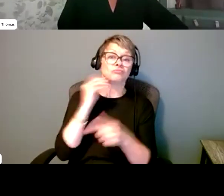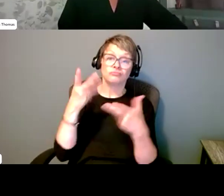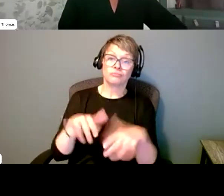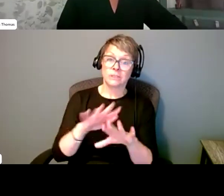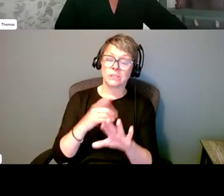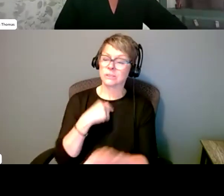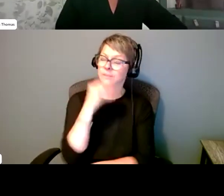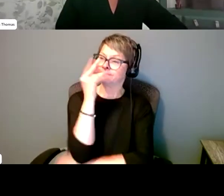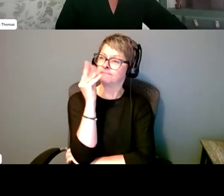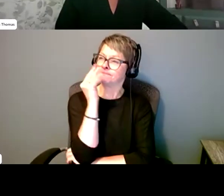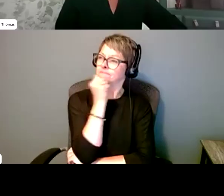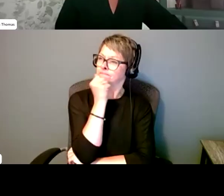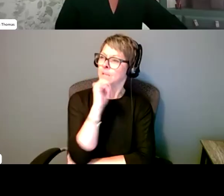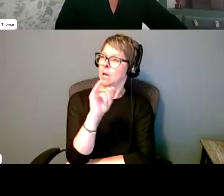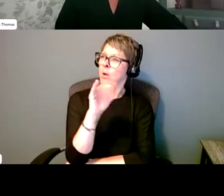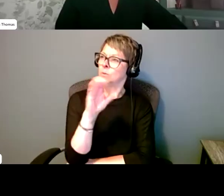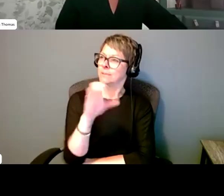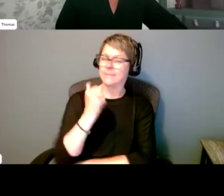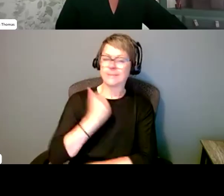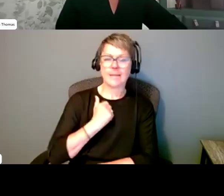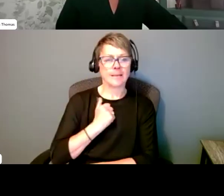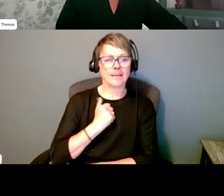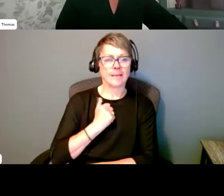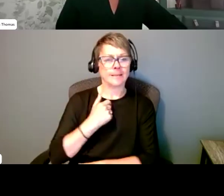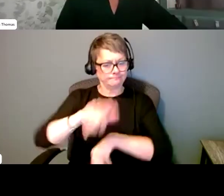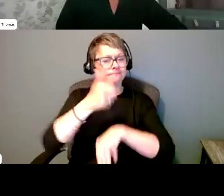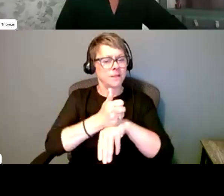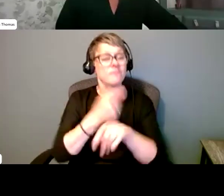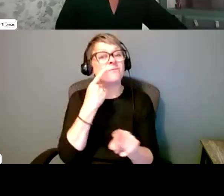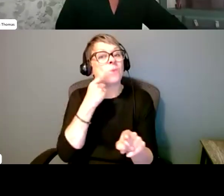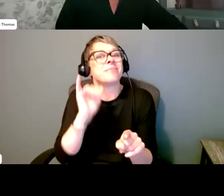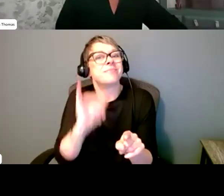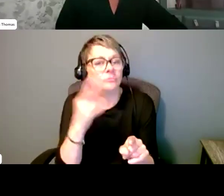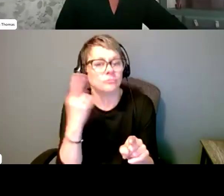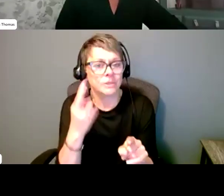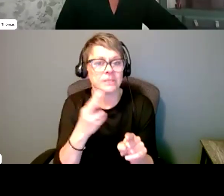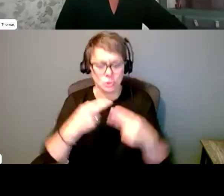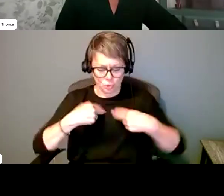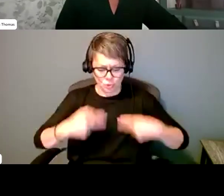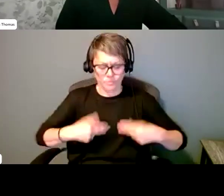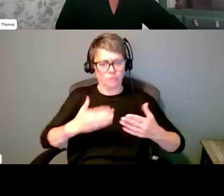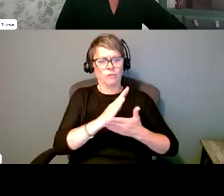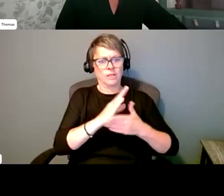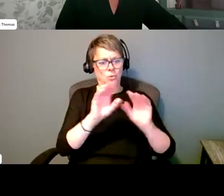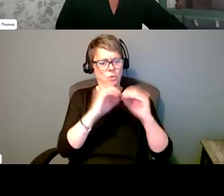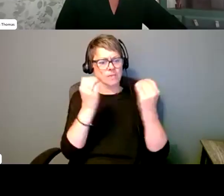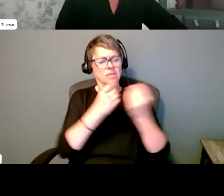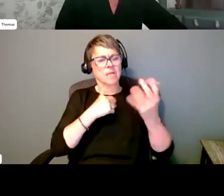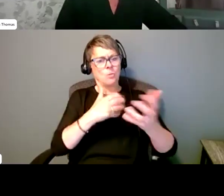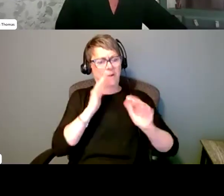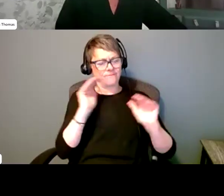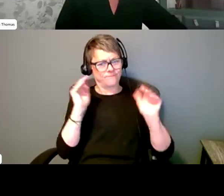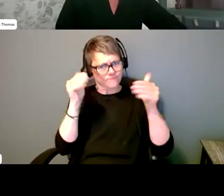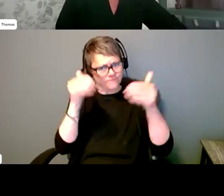I started ILC Canada partially to address that as a human rights organization and to focus on the human rights.